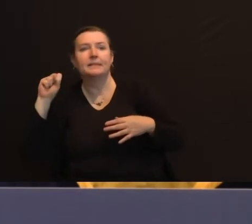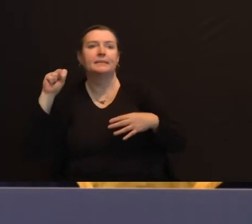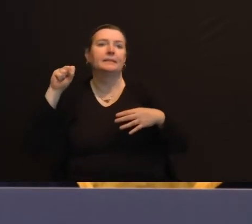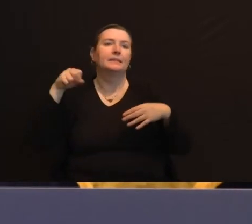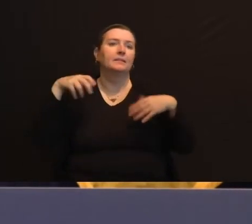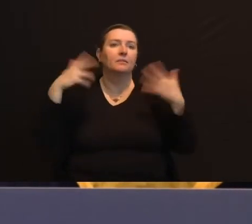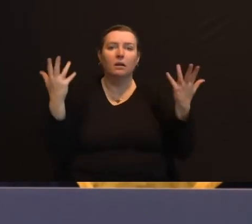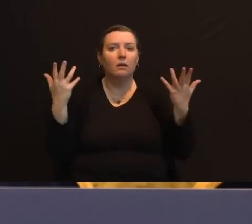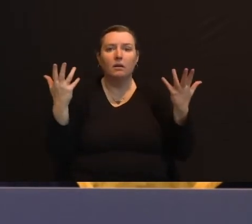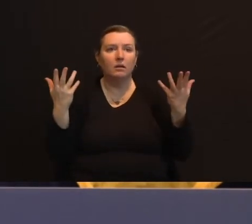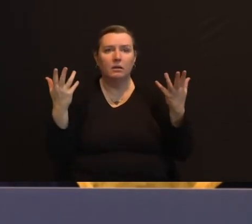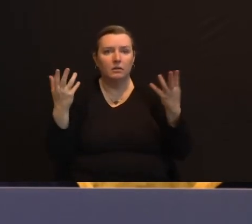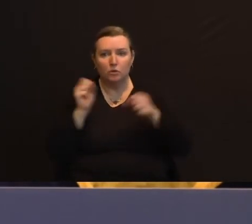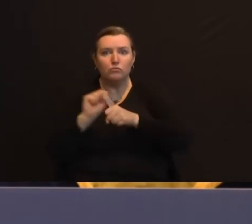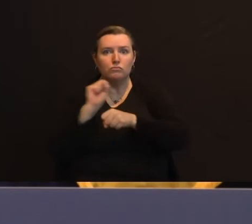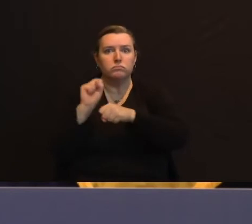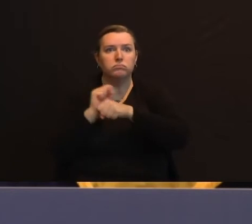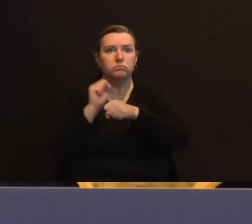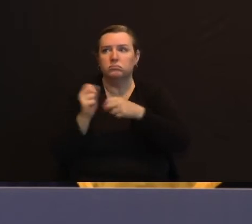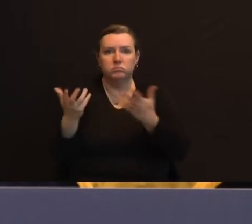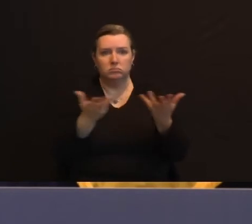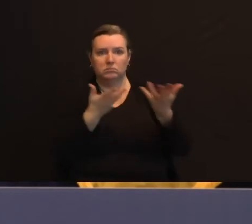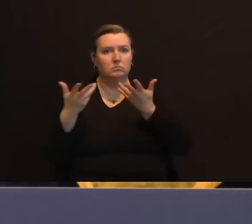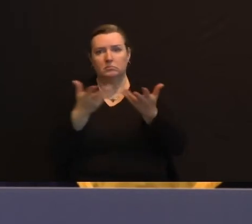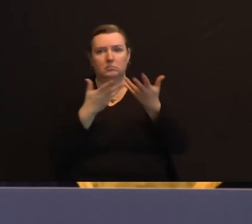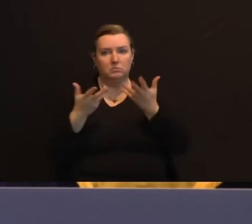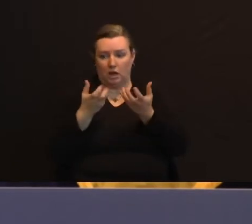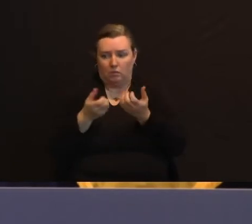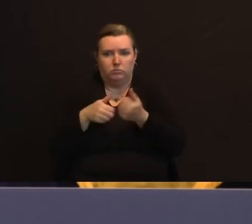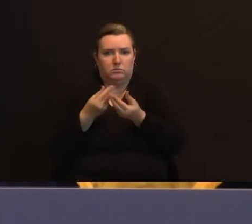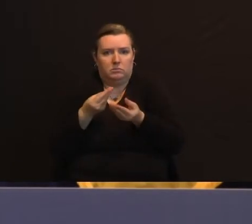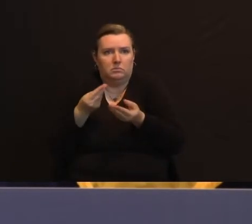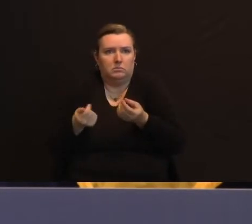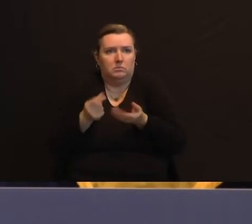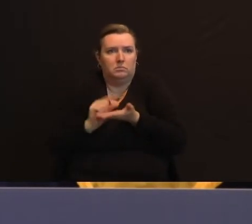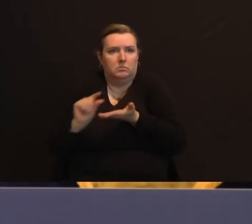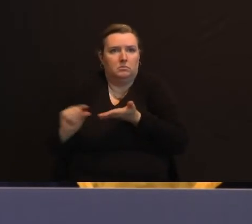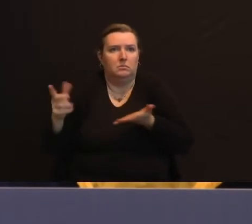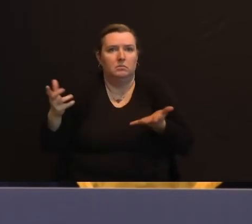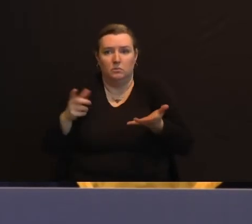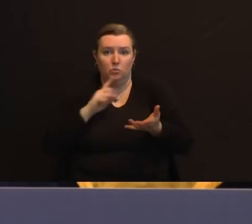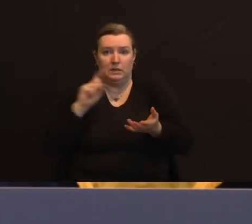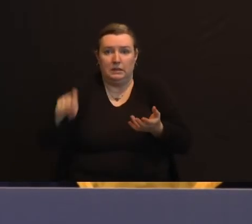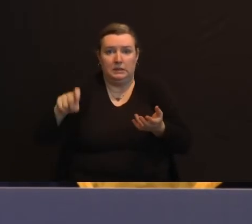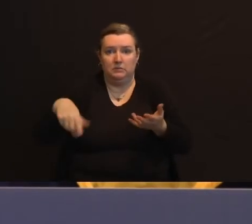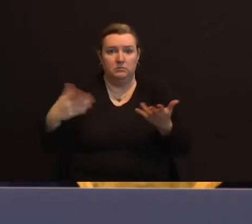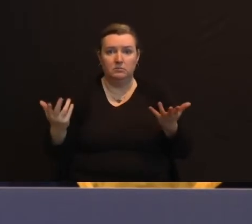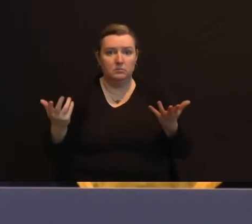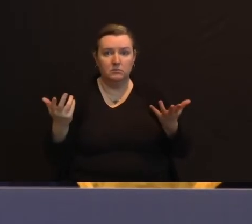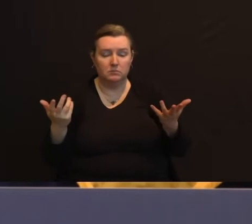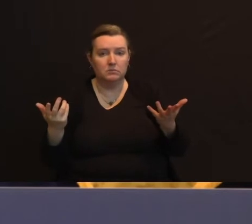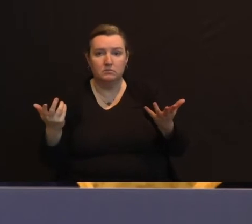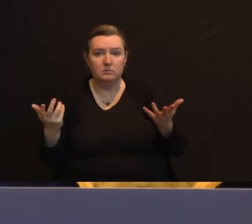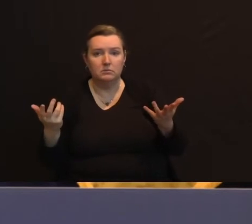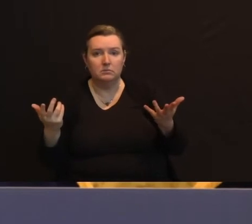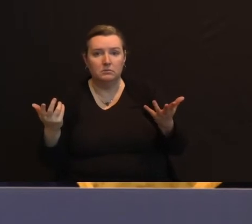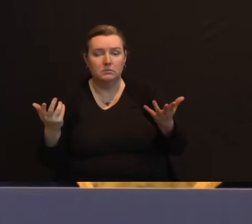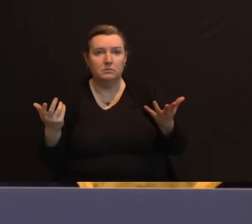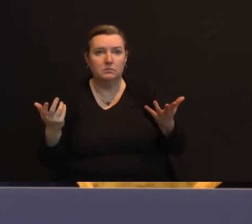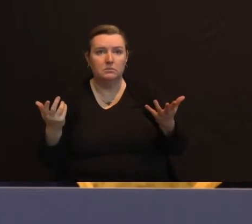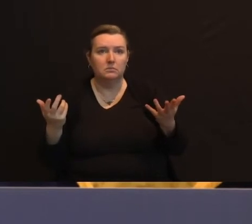the point of attack to deliver the services that our residents so desperately need in this dire hour of need,